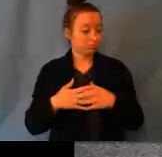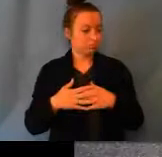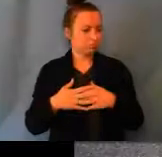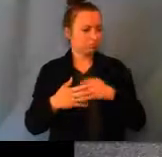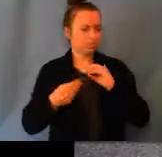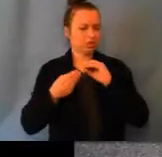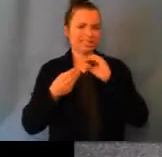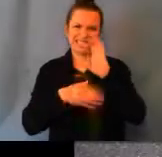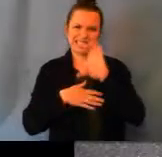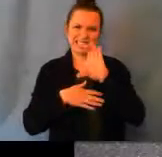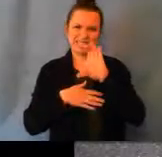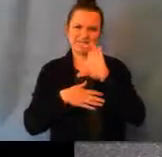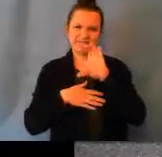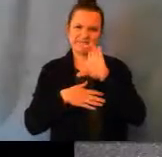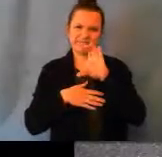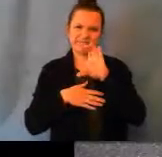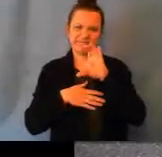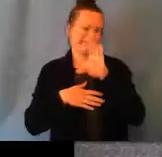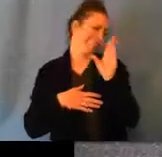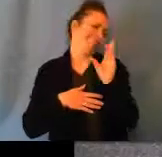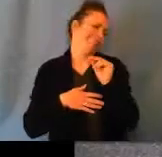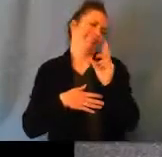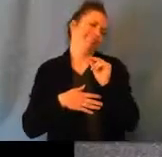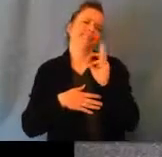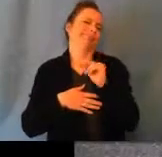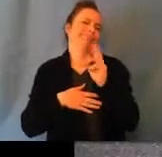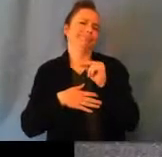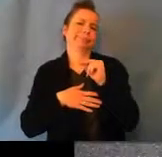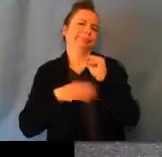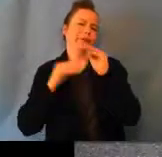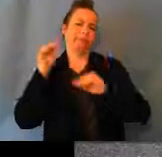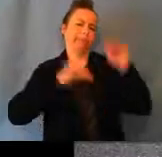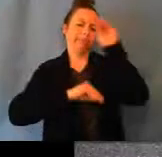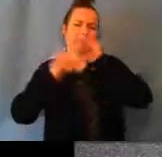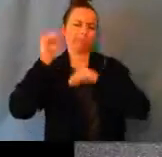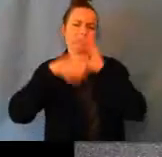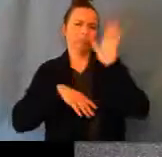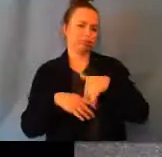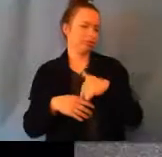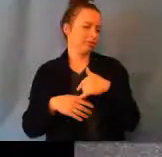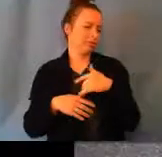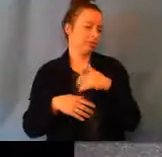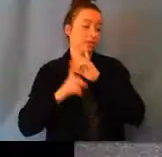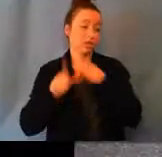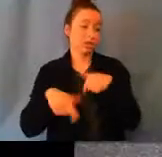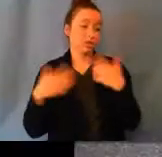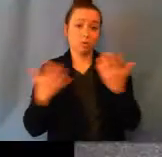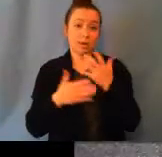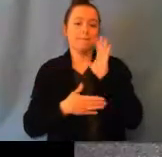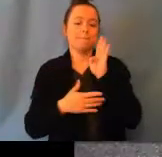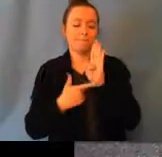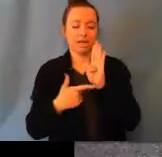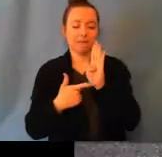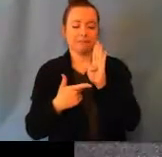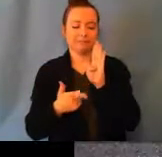What about C? He's got the shortest one first. So what is our answer?